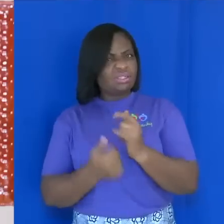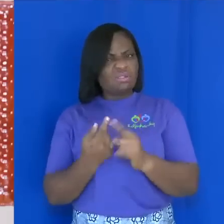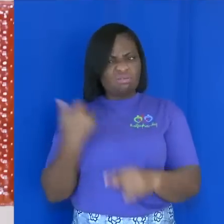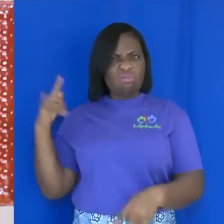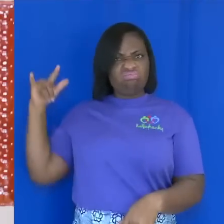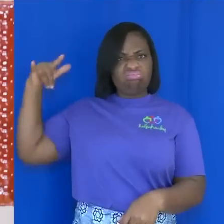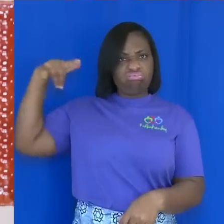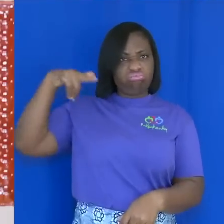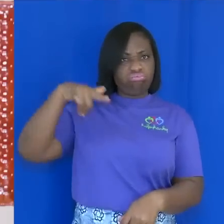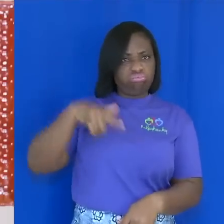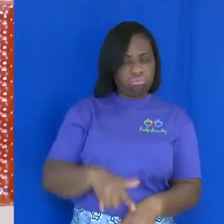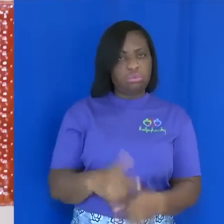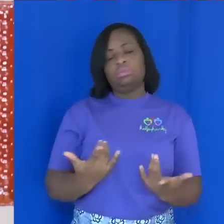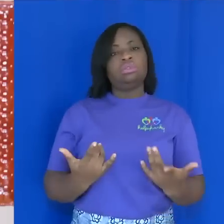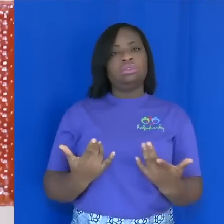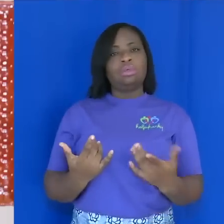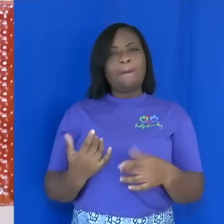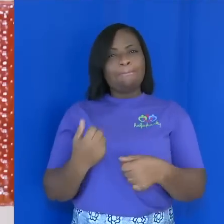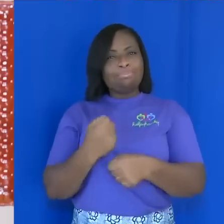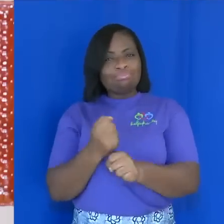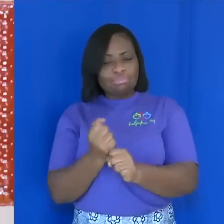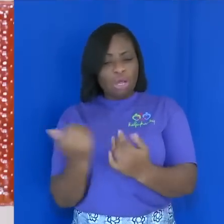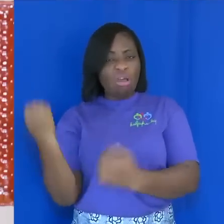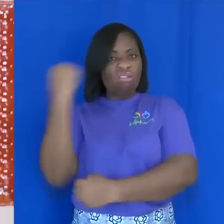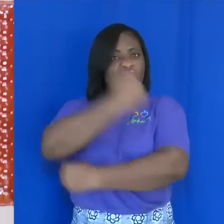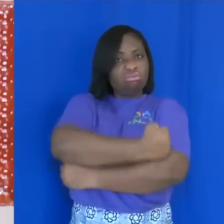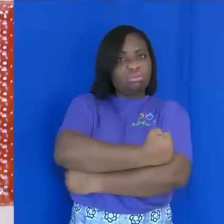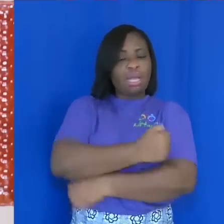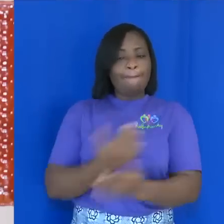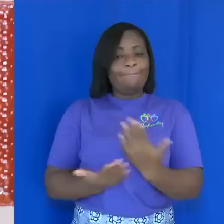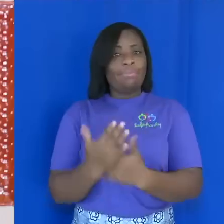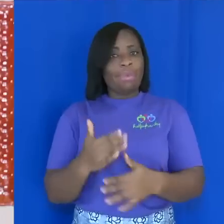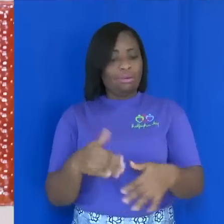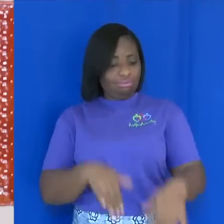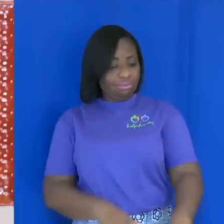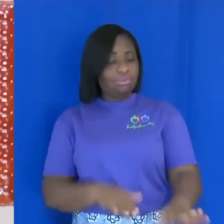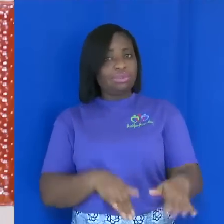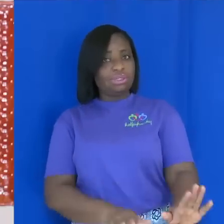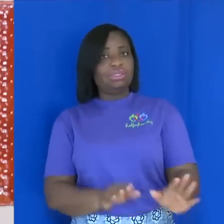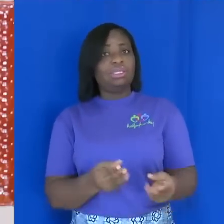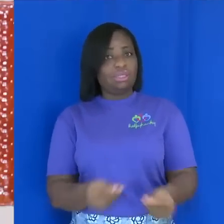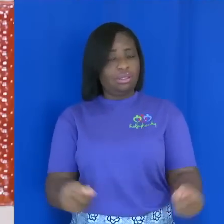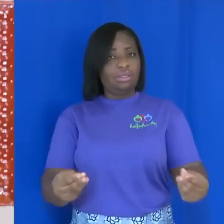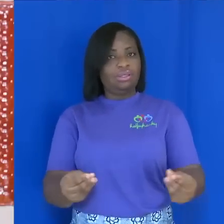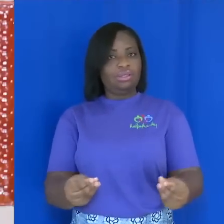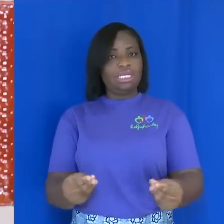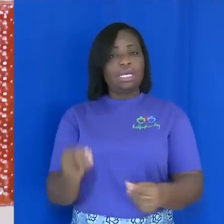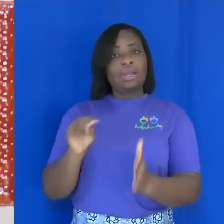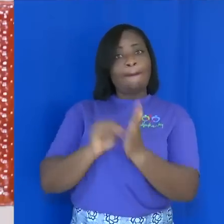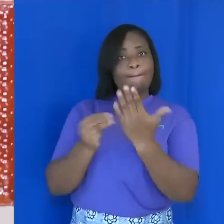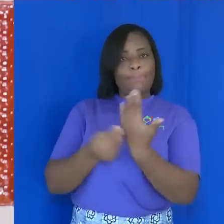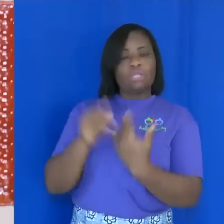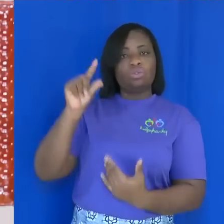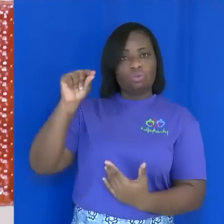abroad, necessitating the closure of our borders by land, air, and sea in March